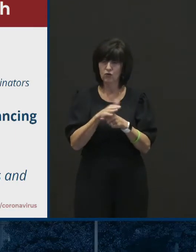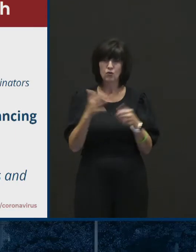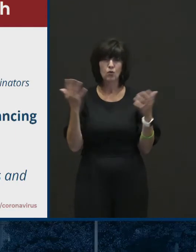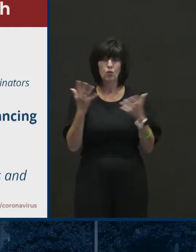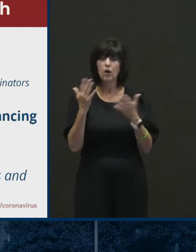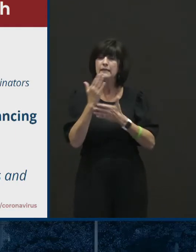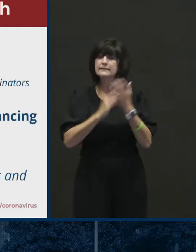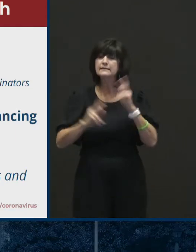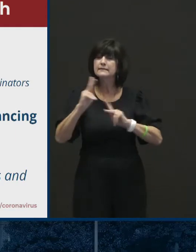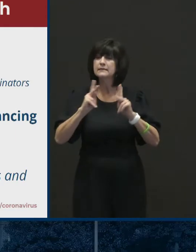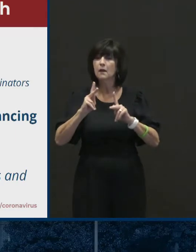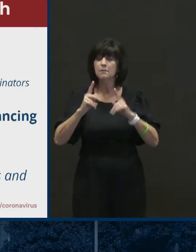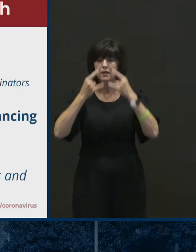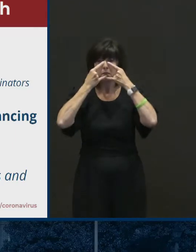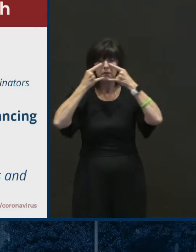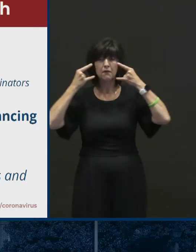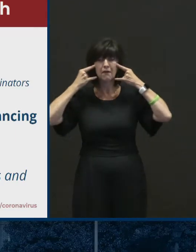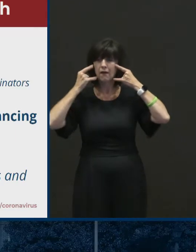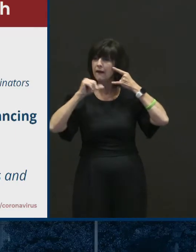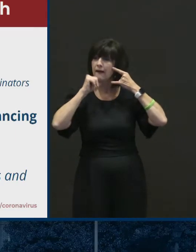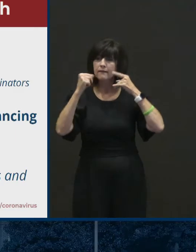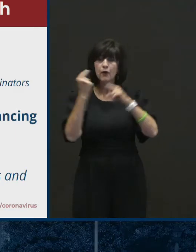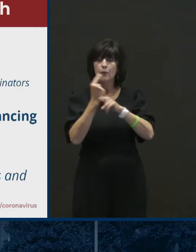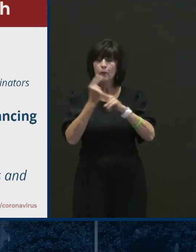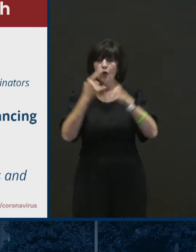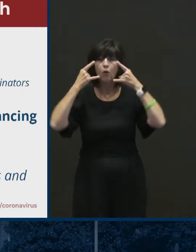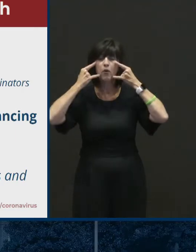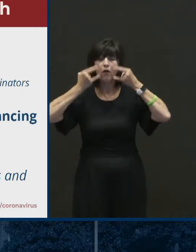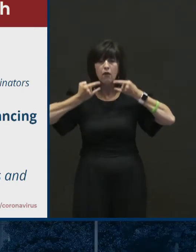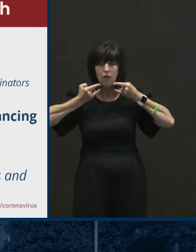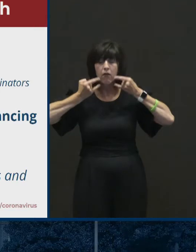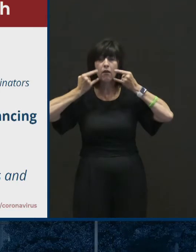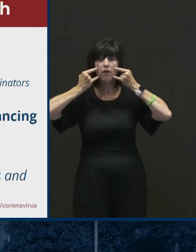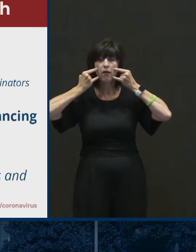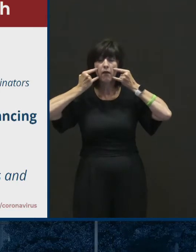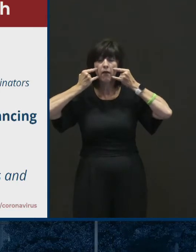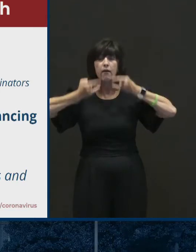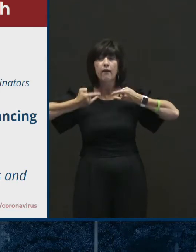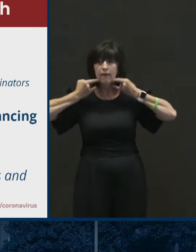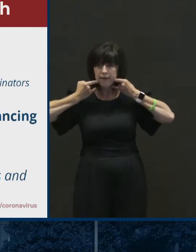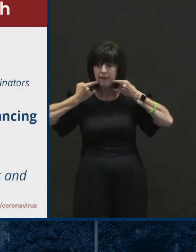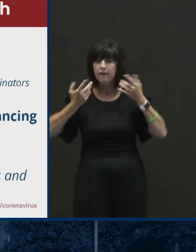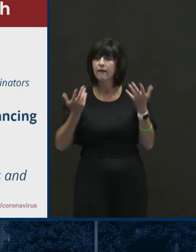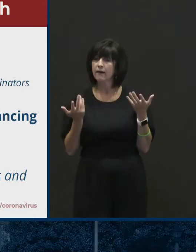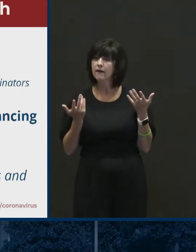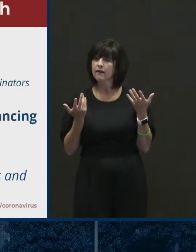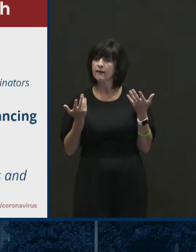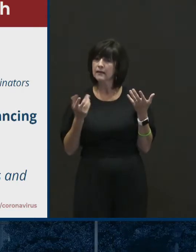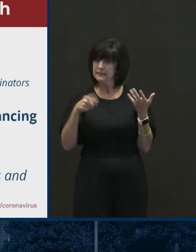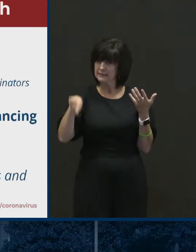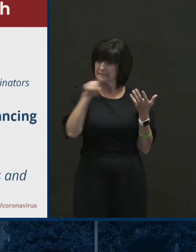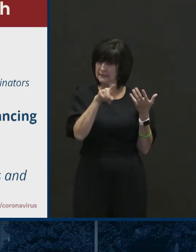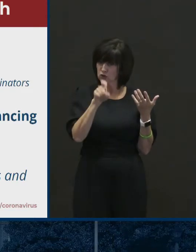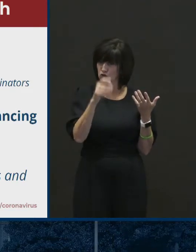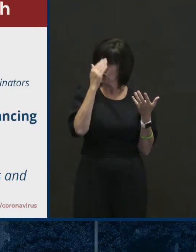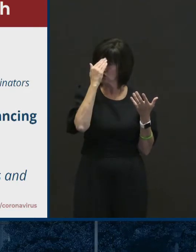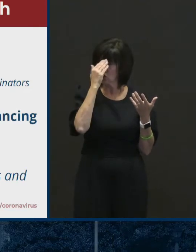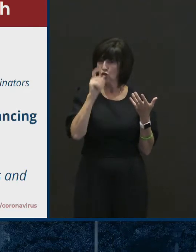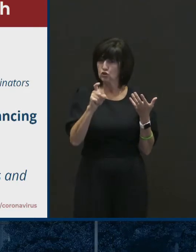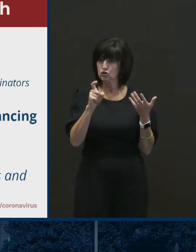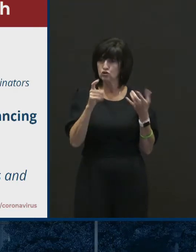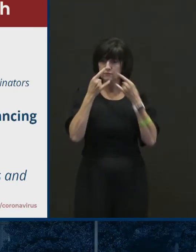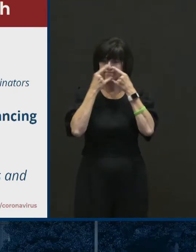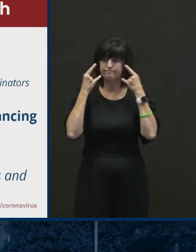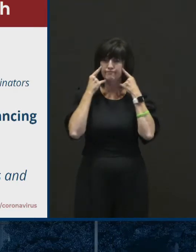physical distancing, which we know are so important, but also making sure people know, who should get tested and where they should get